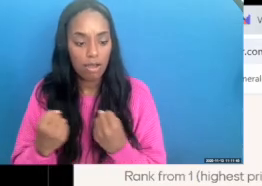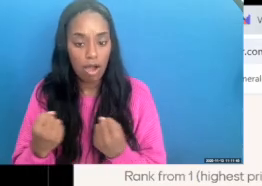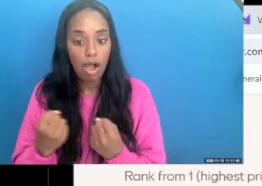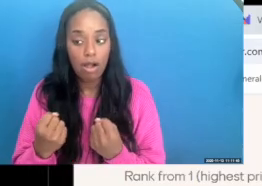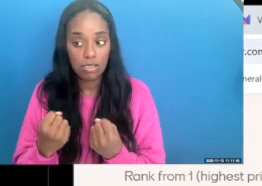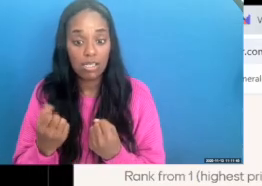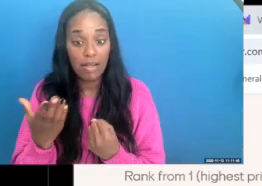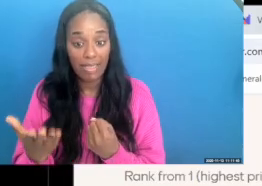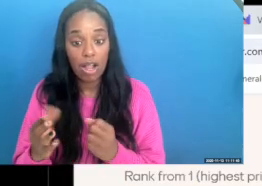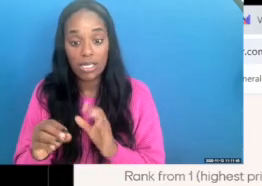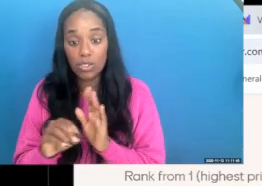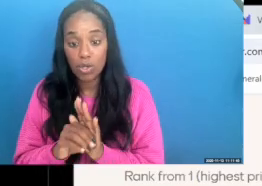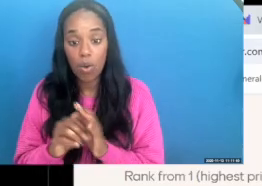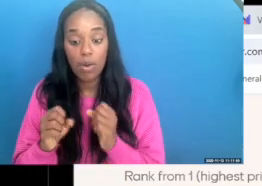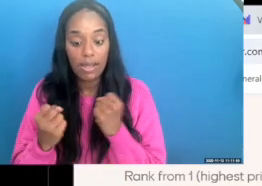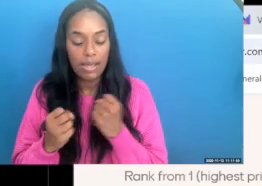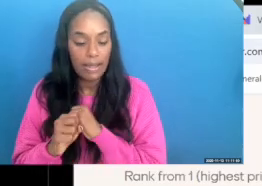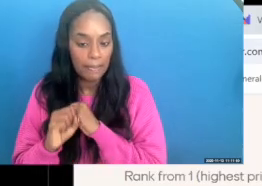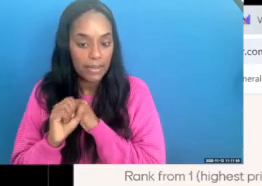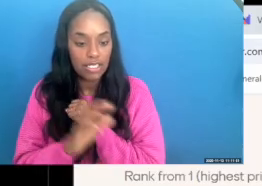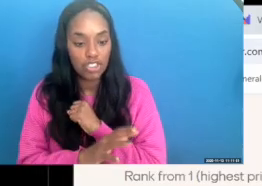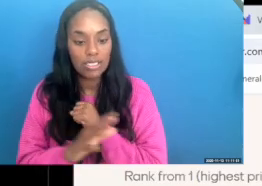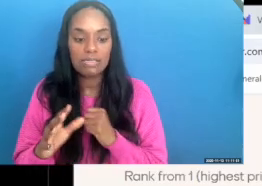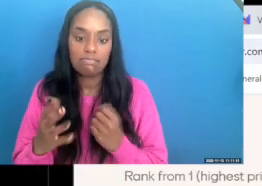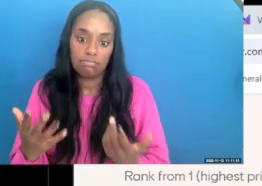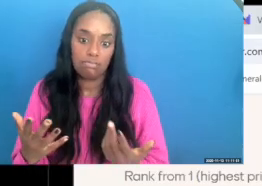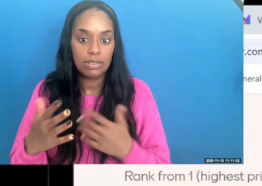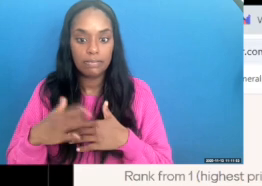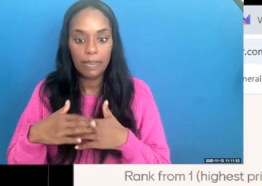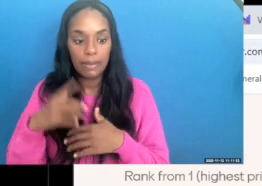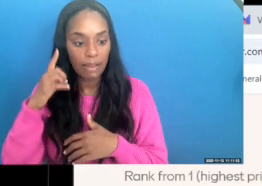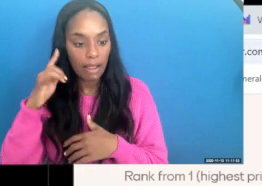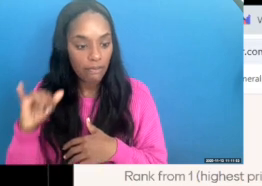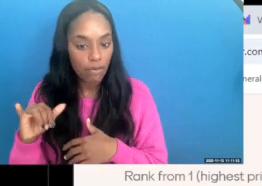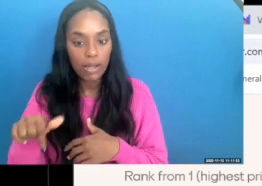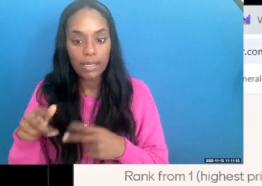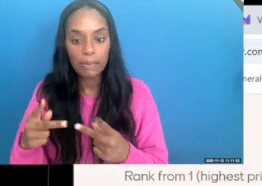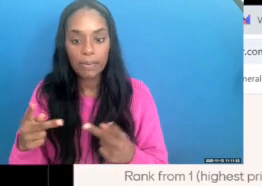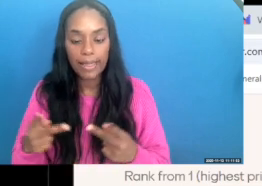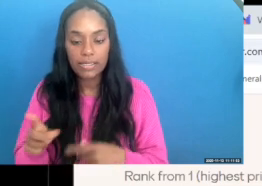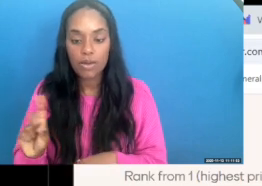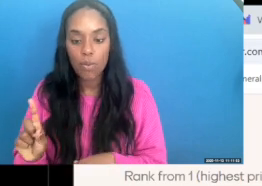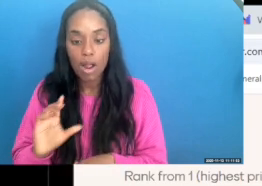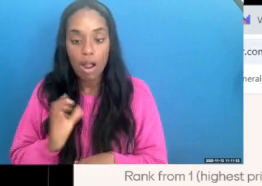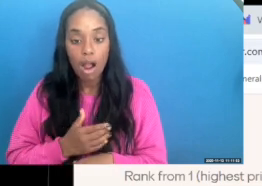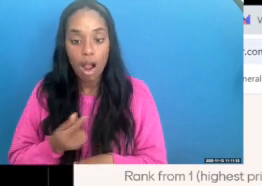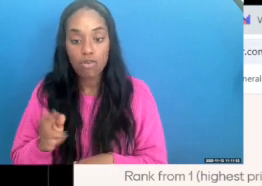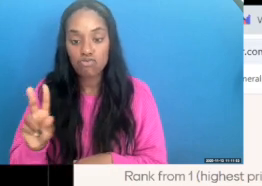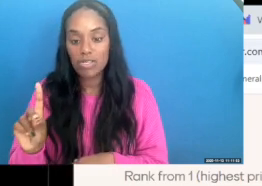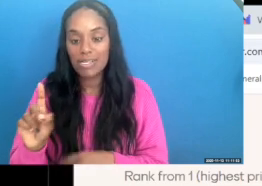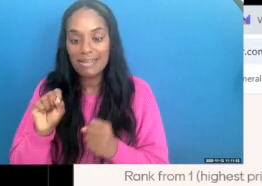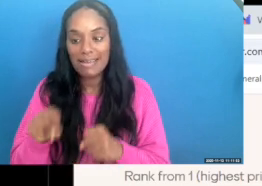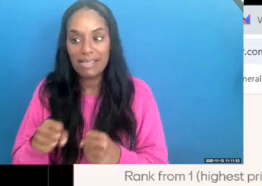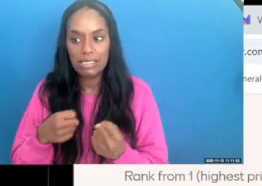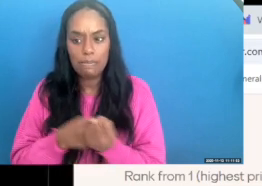today, the vehicles exist as zero emission, and we are, at least within California, at a